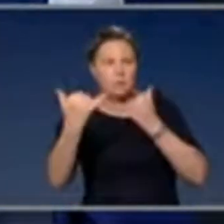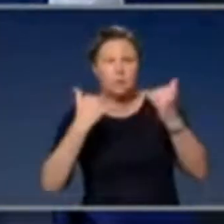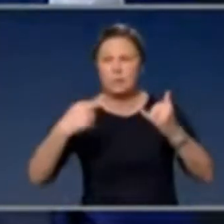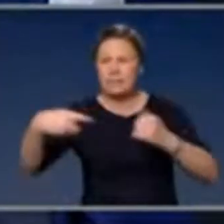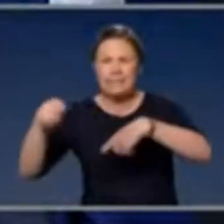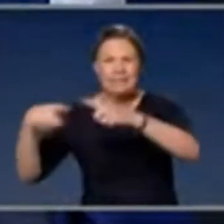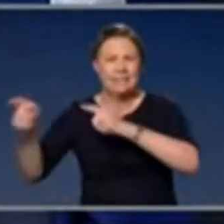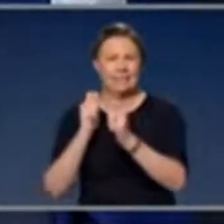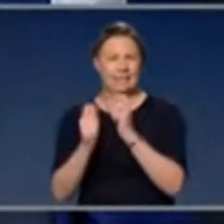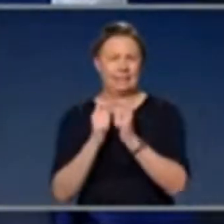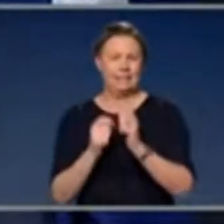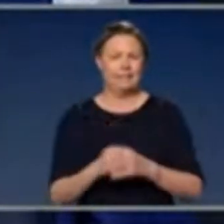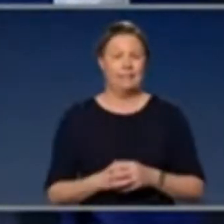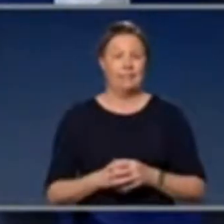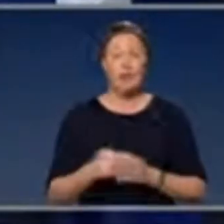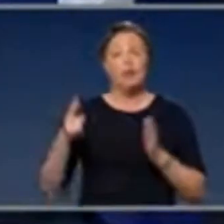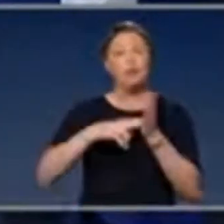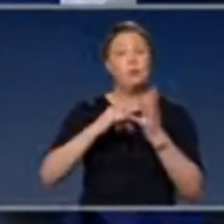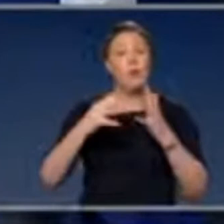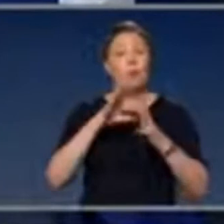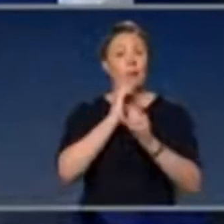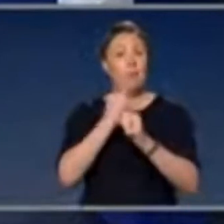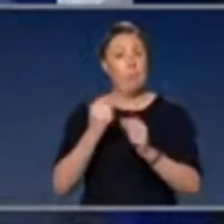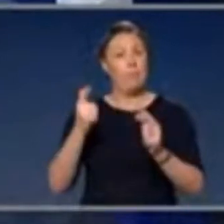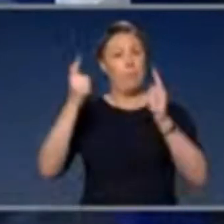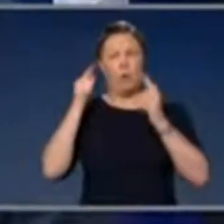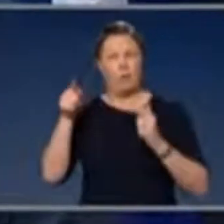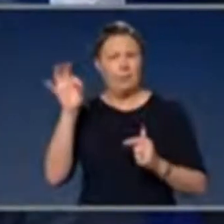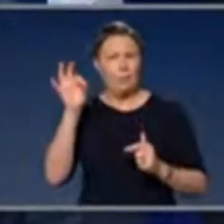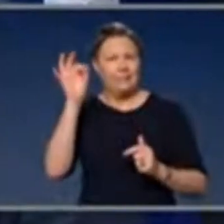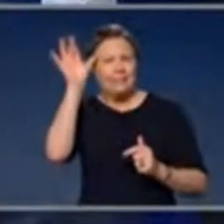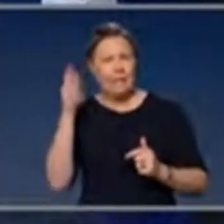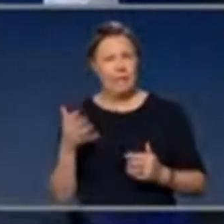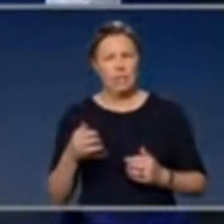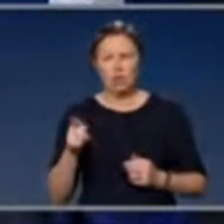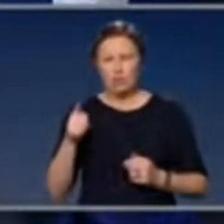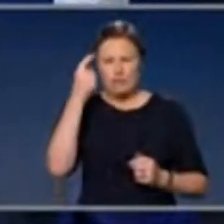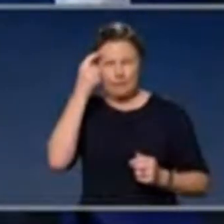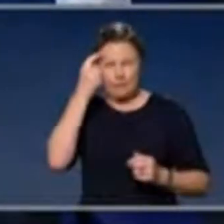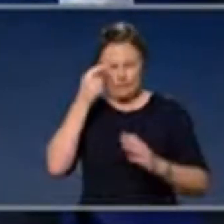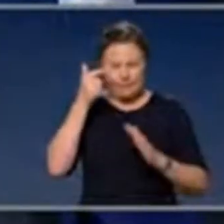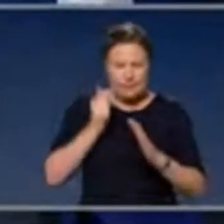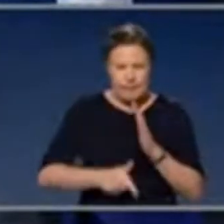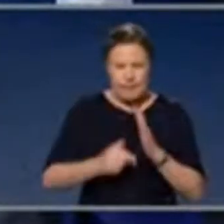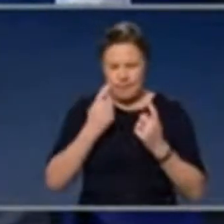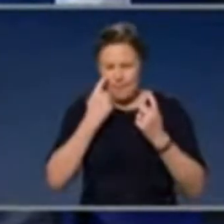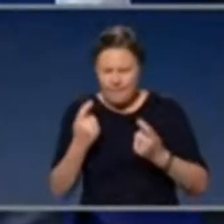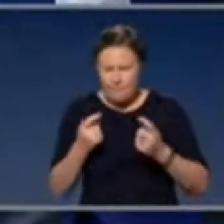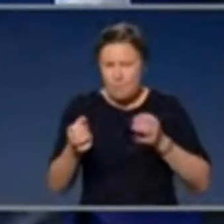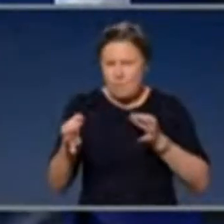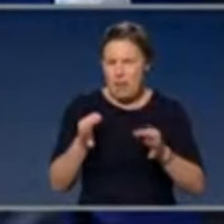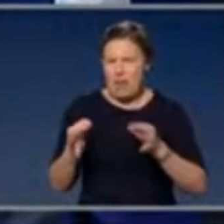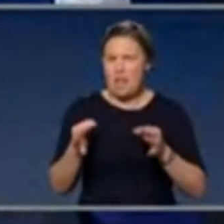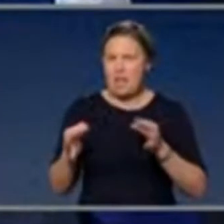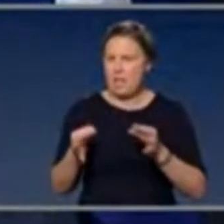take anything complacently. And she does not take those results for granted one day. And I know they will continue